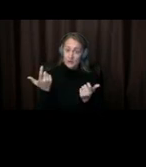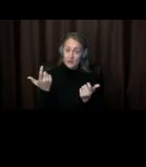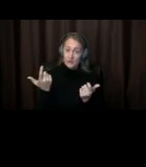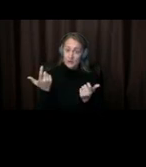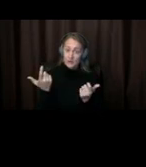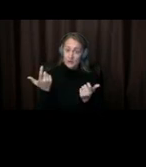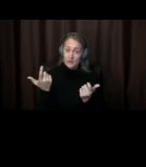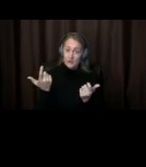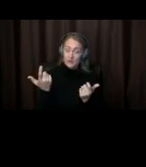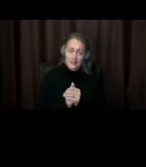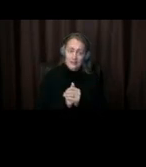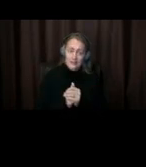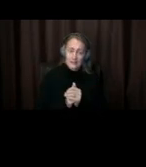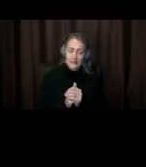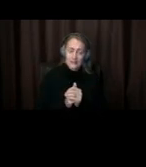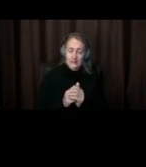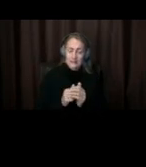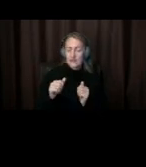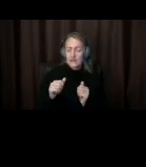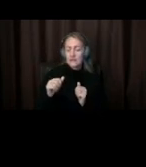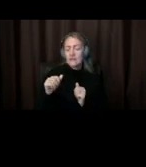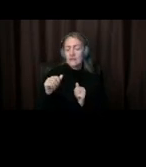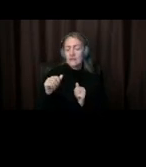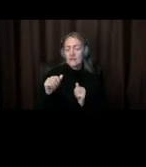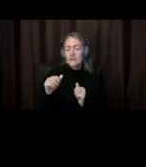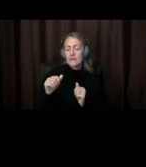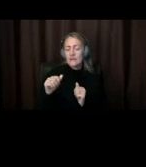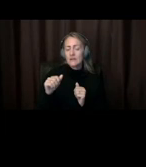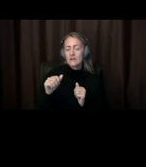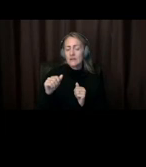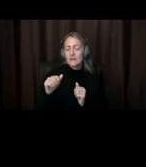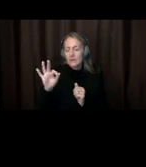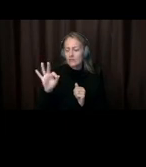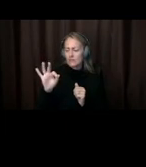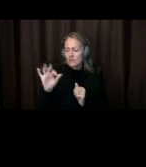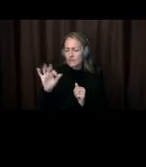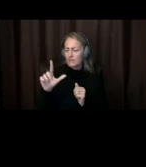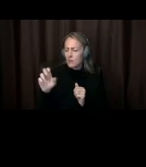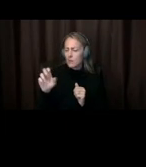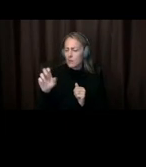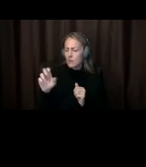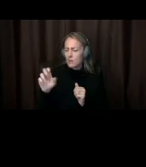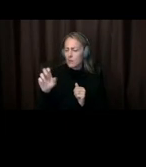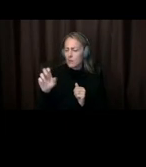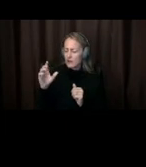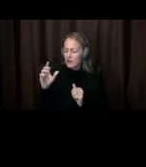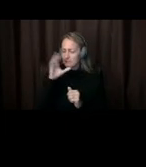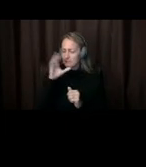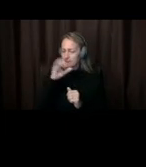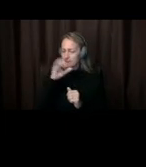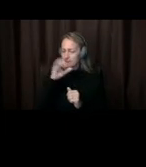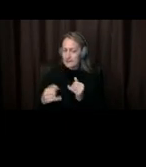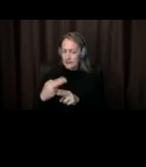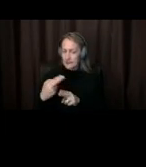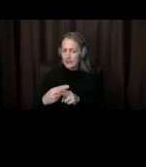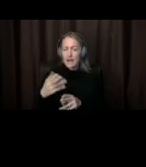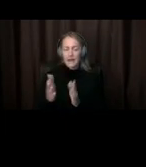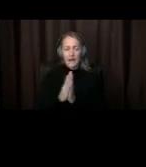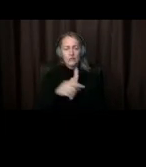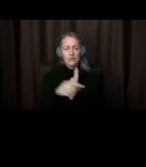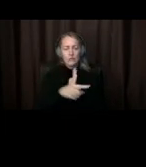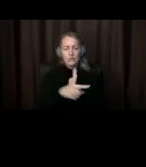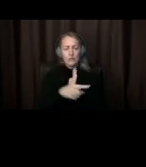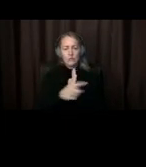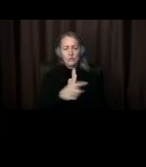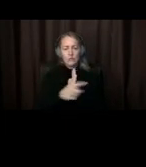Flor Del Rio talked earlier about accountability buddy, an accomplice. So we really want you to think about how are you going to hold each other